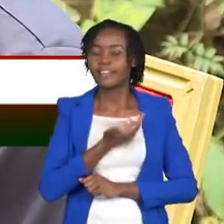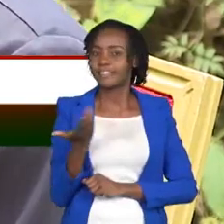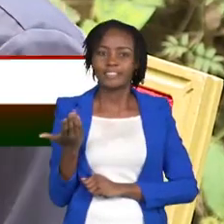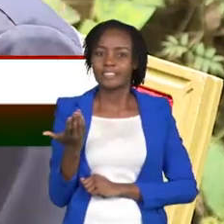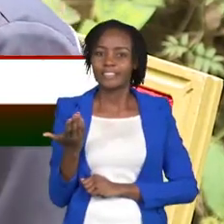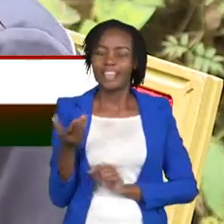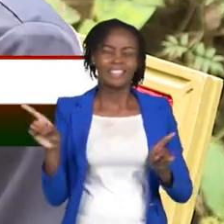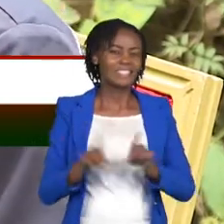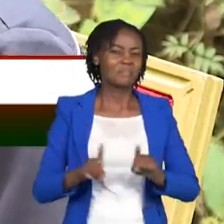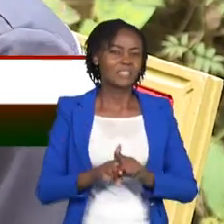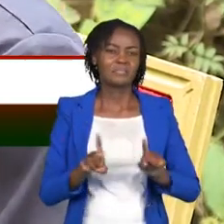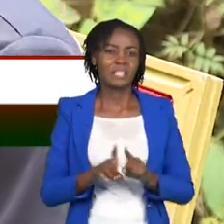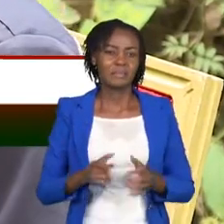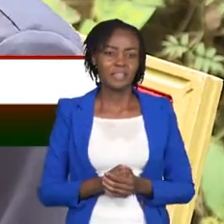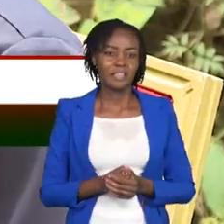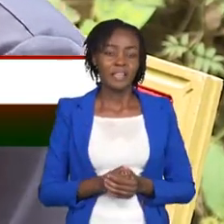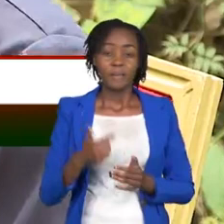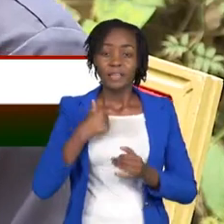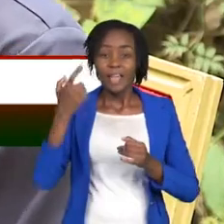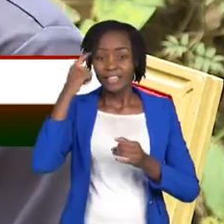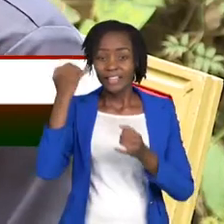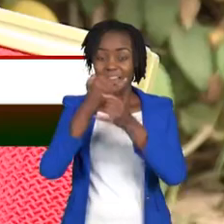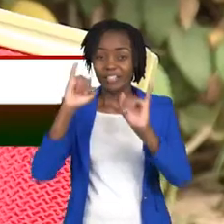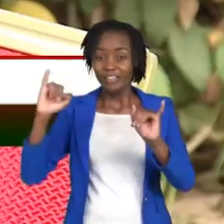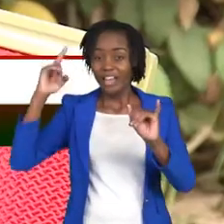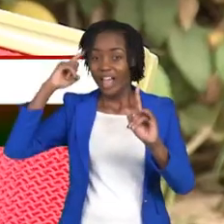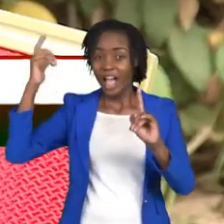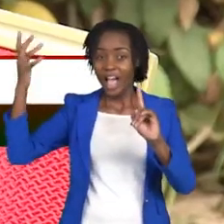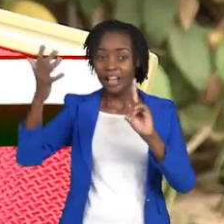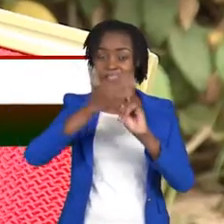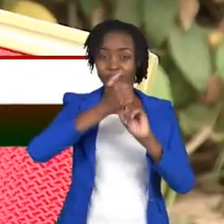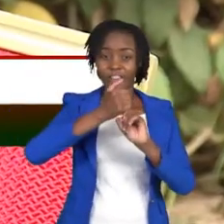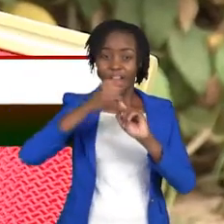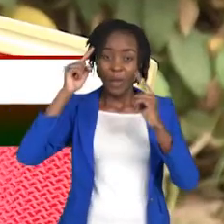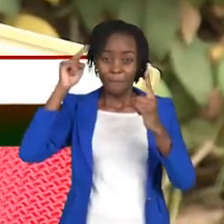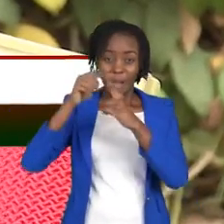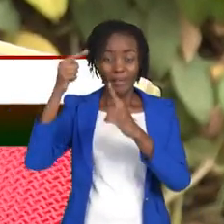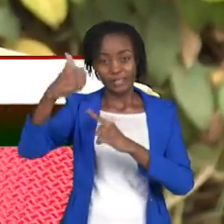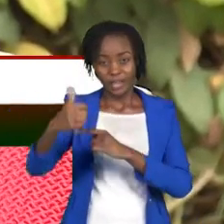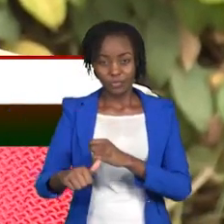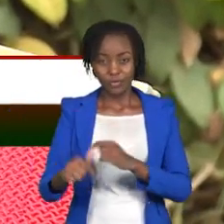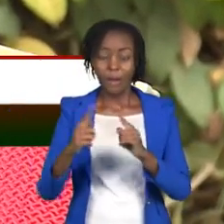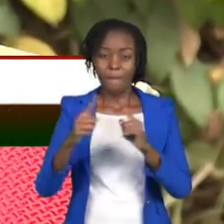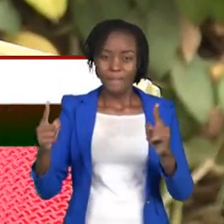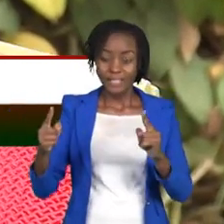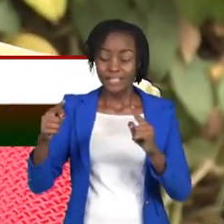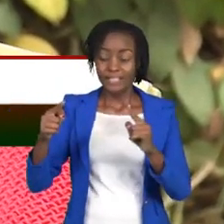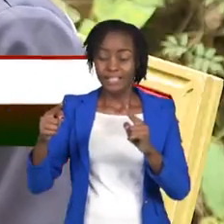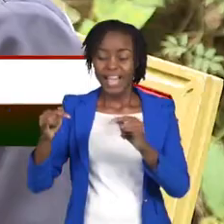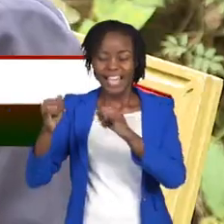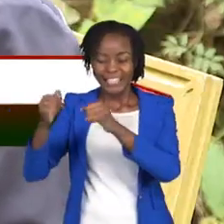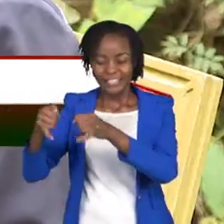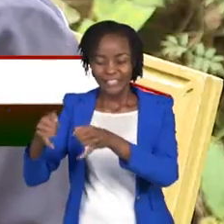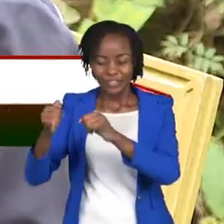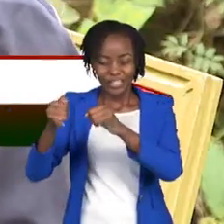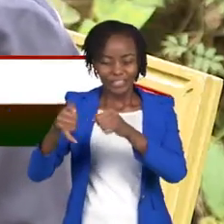way. So yes, independence has not achieved its purpose for the collective people, but individually, I think